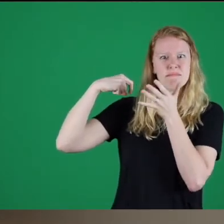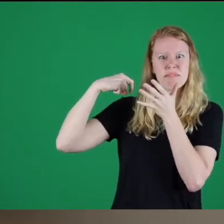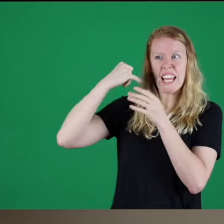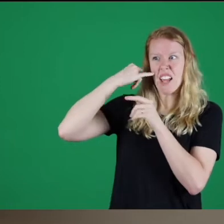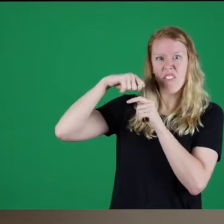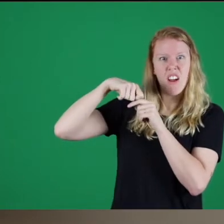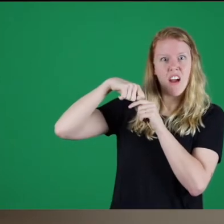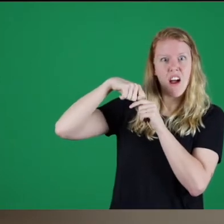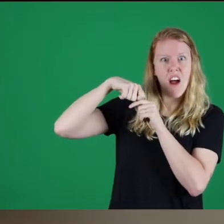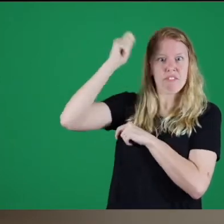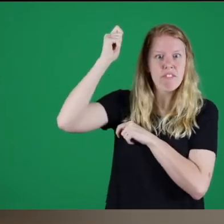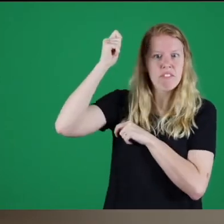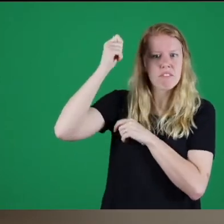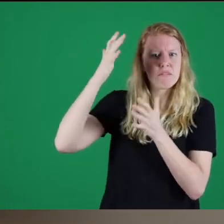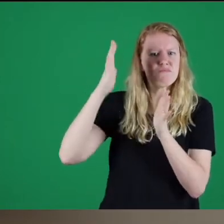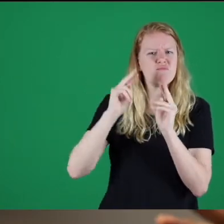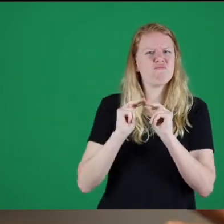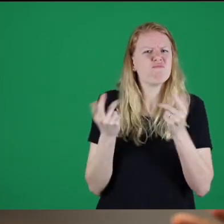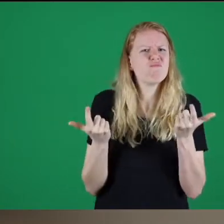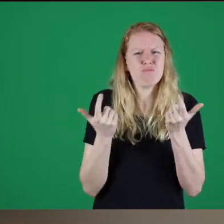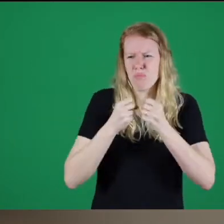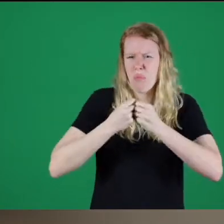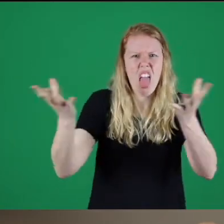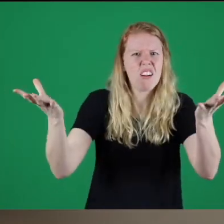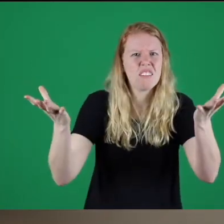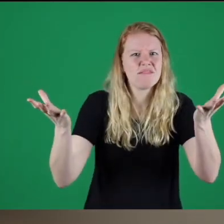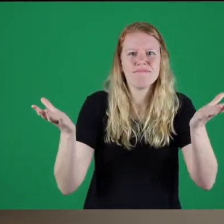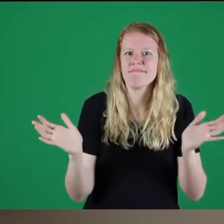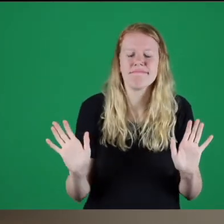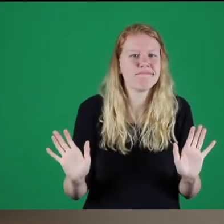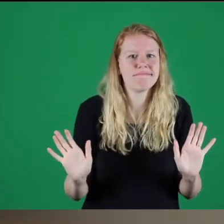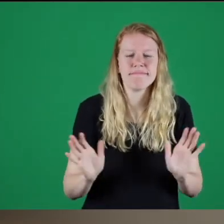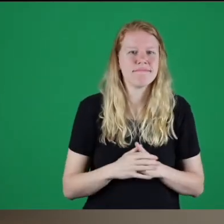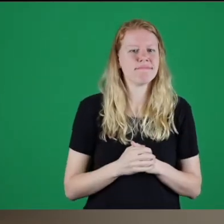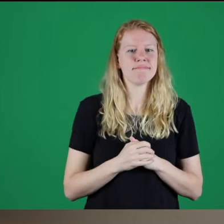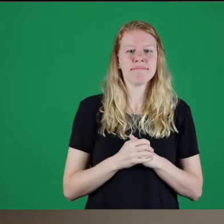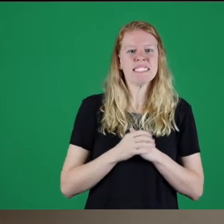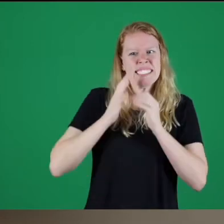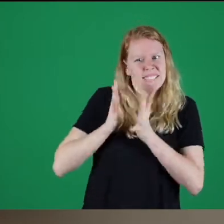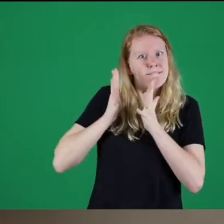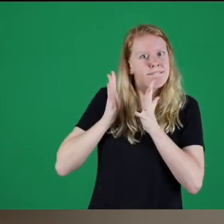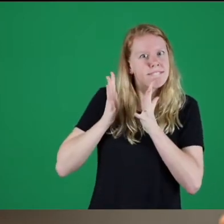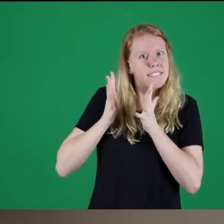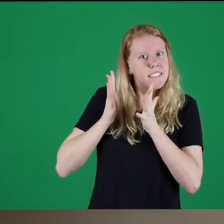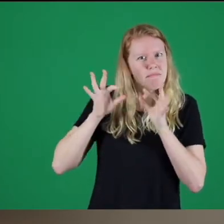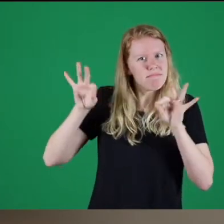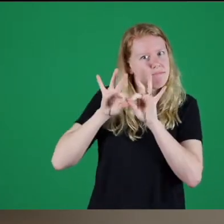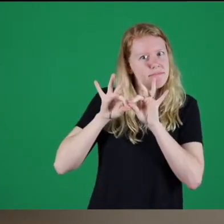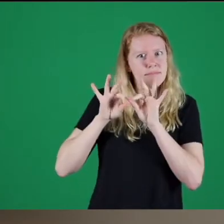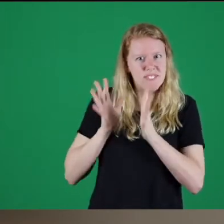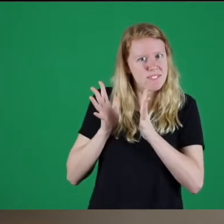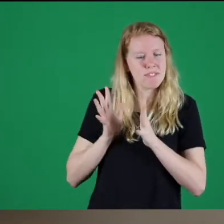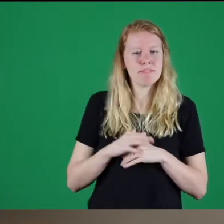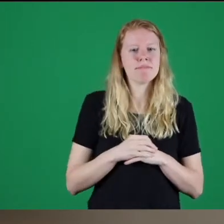secret. If you pull this metal piece out, the entire instrument falls apart. You never want to do that. Ever.